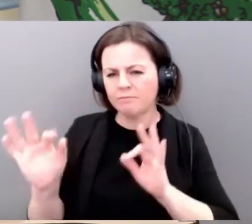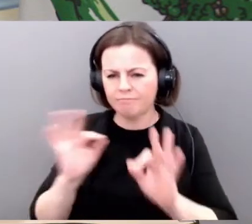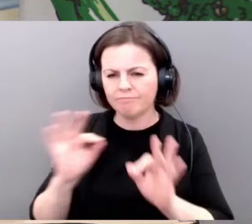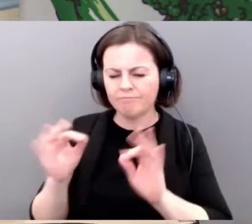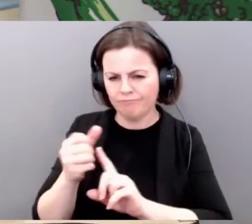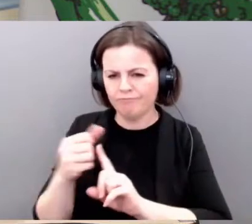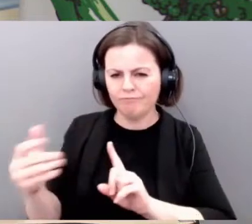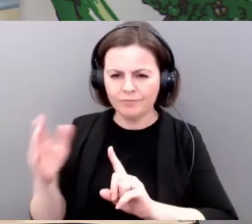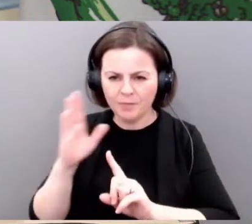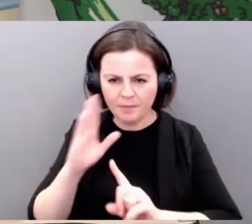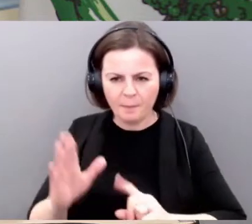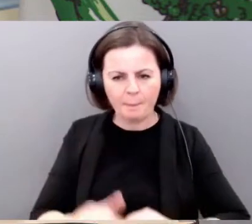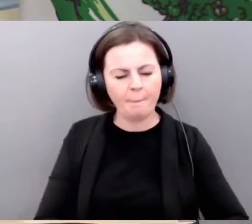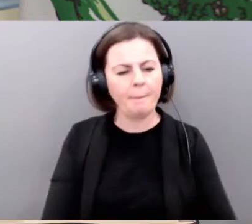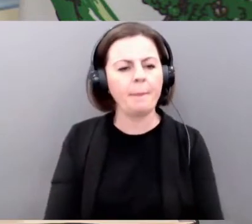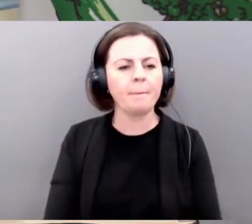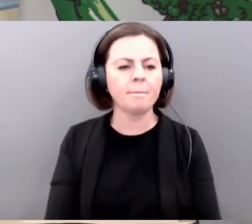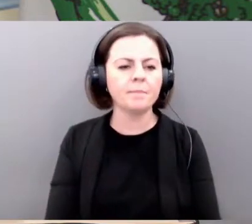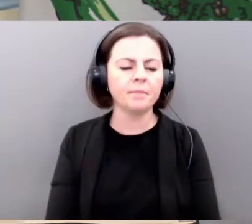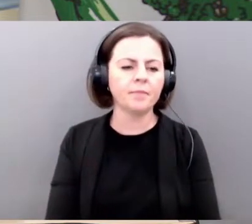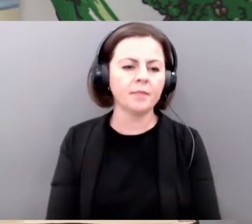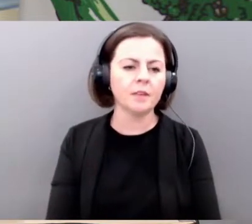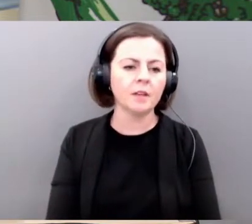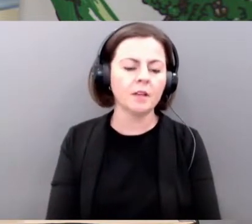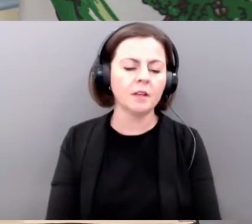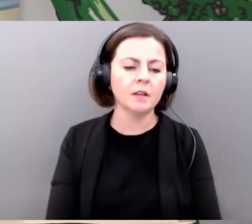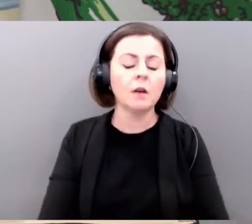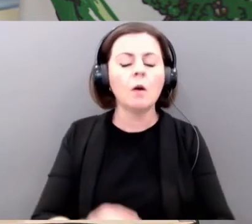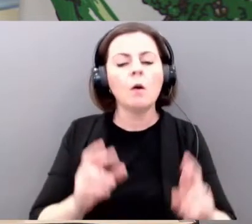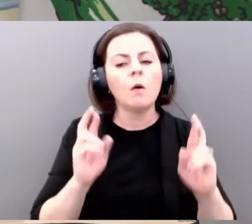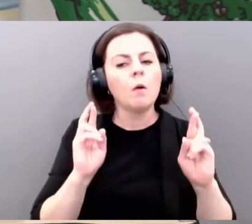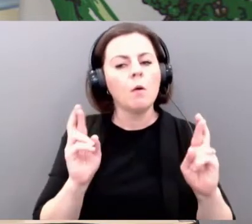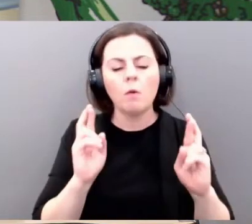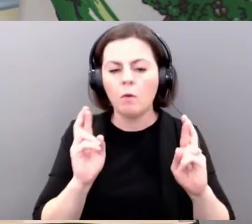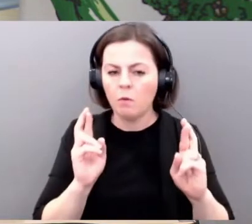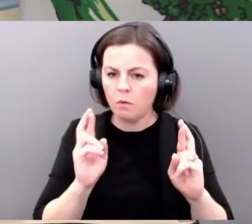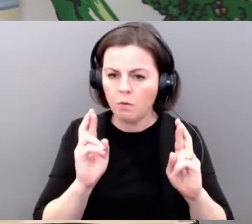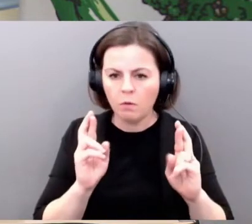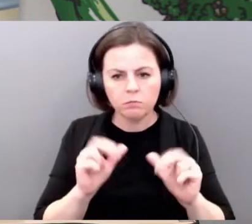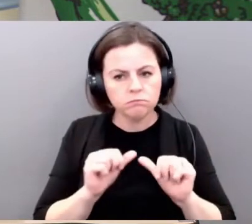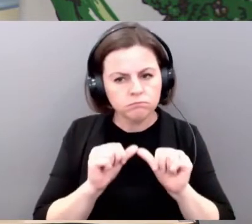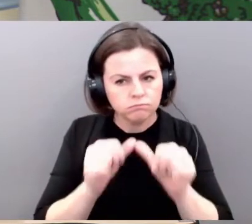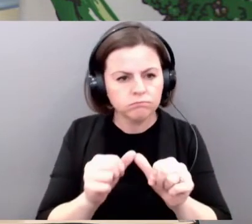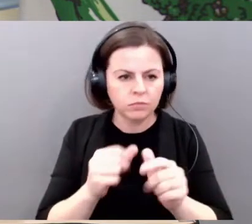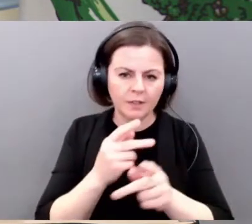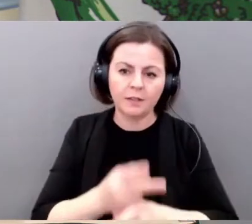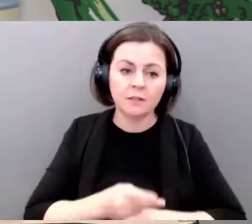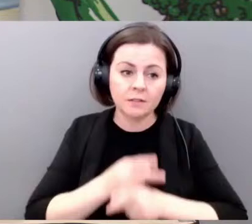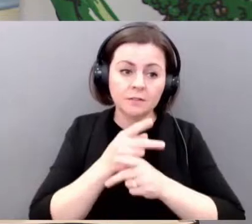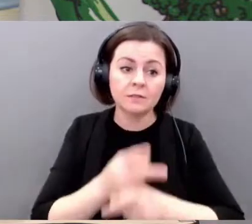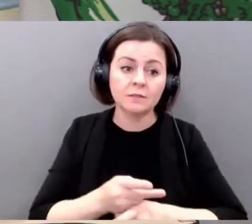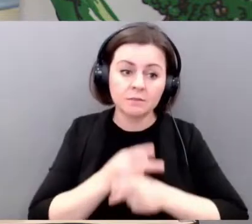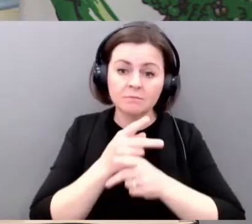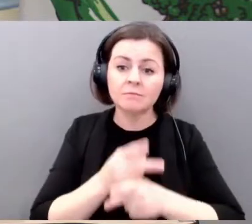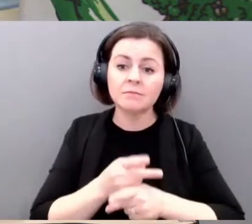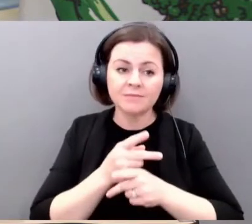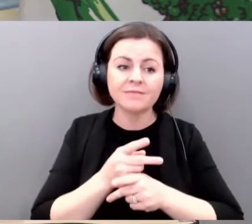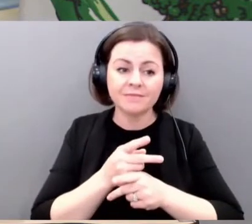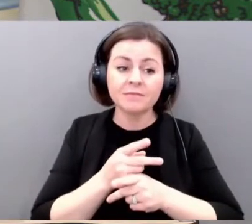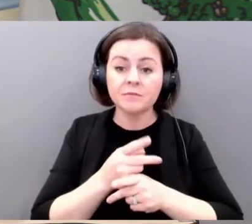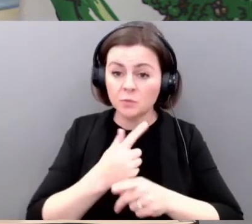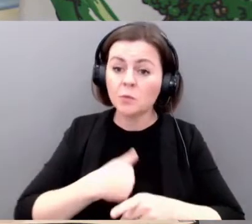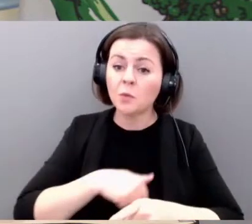well. Let's hope and continue to be careful that we can have that